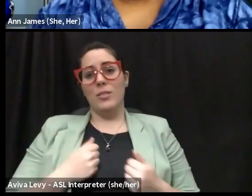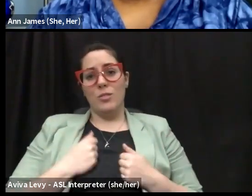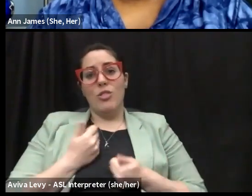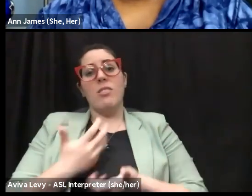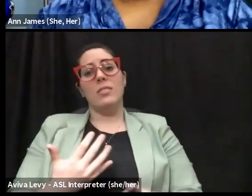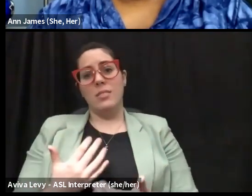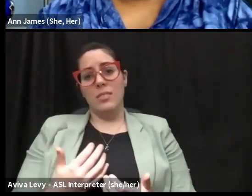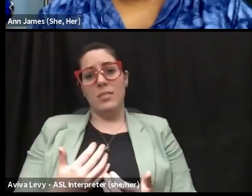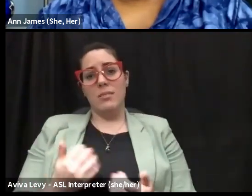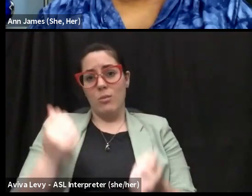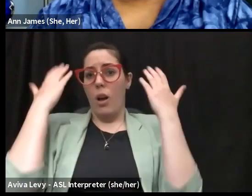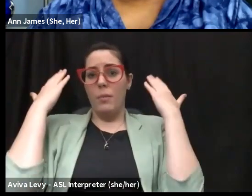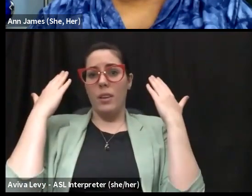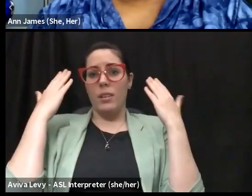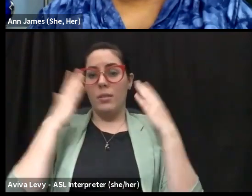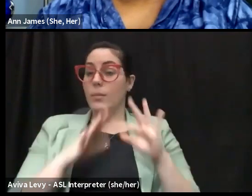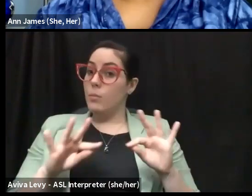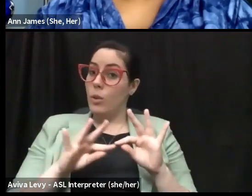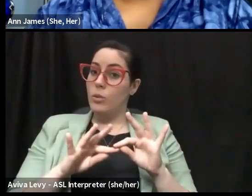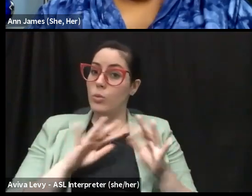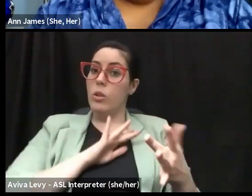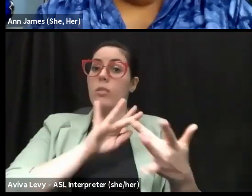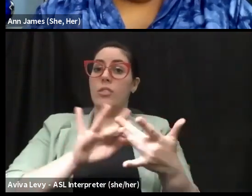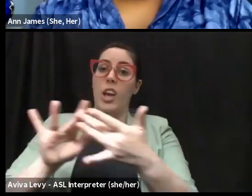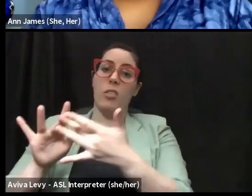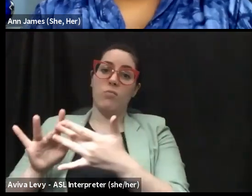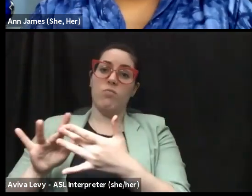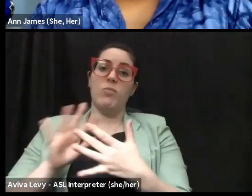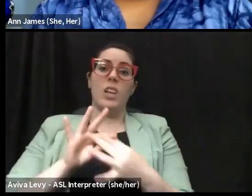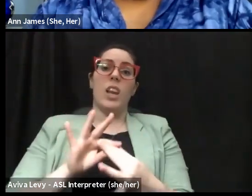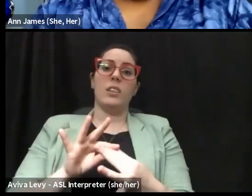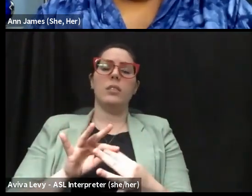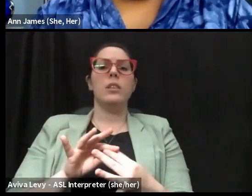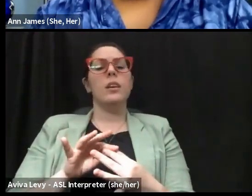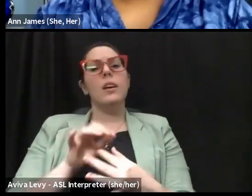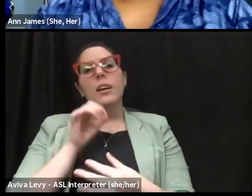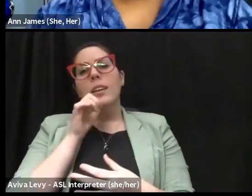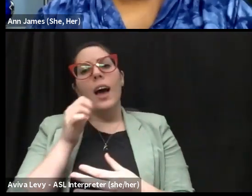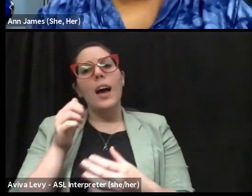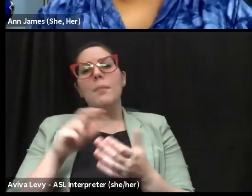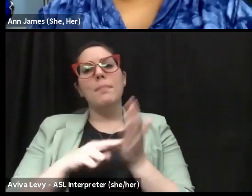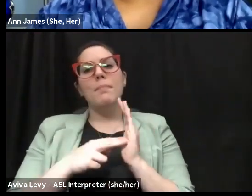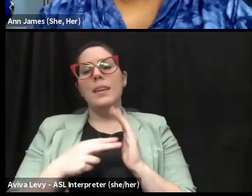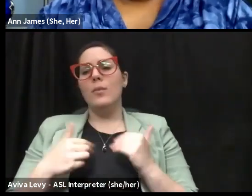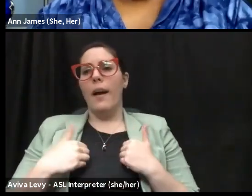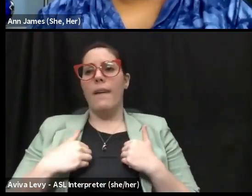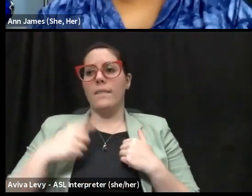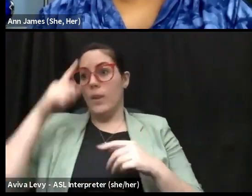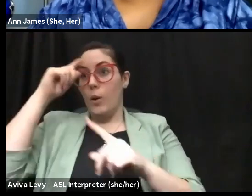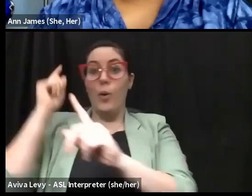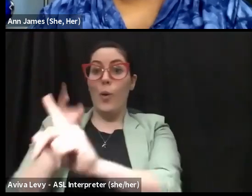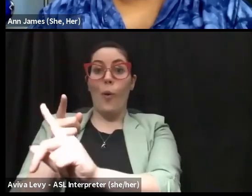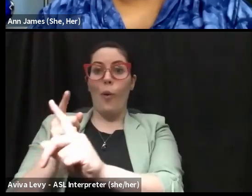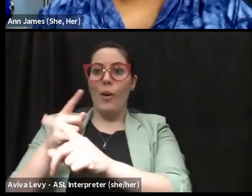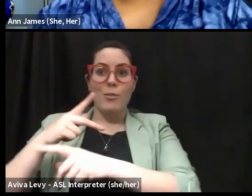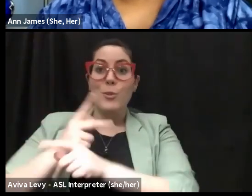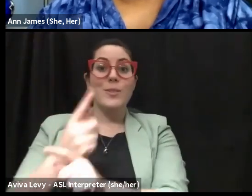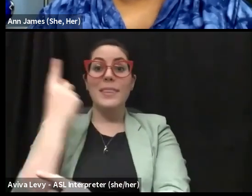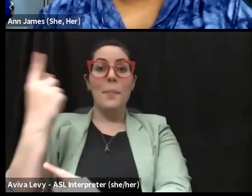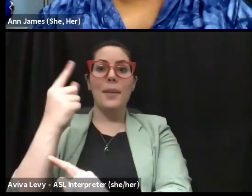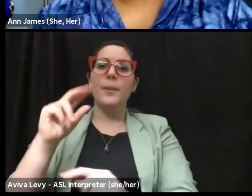not forgetting to reach out and connect, and not necessarily with the goal of productivity in mind, but just in